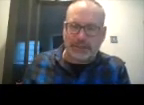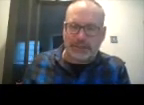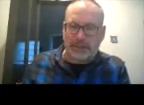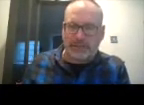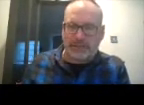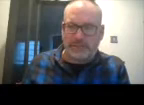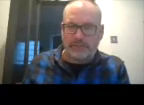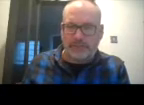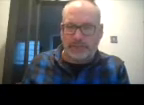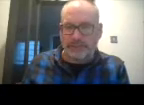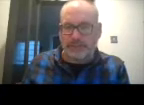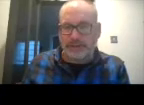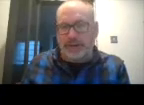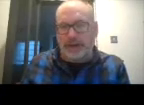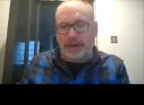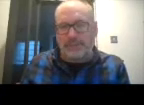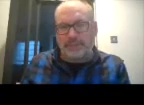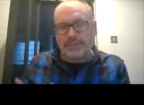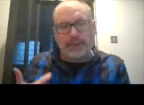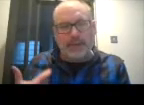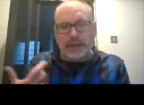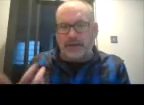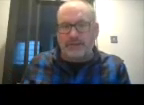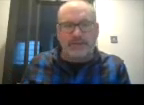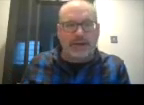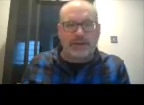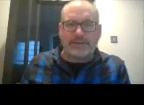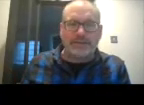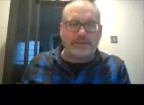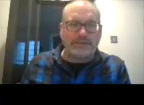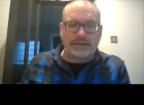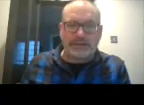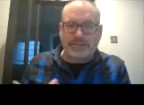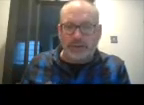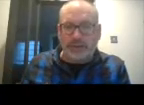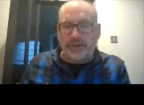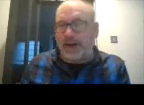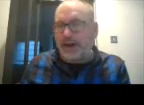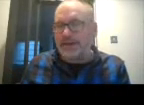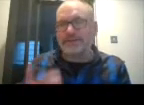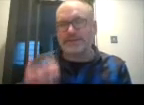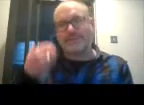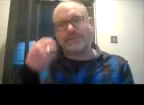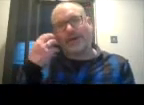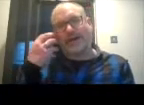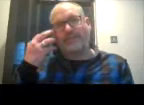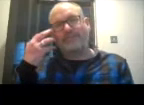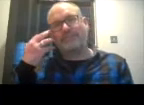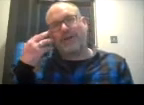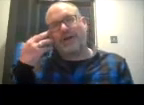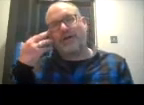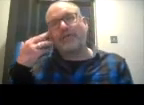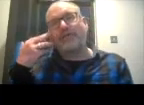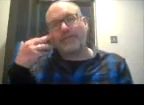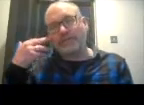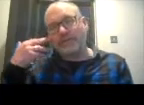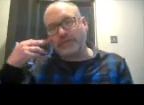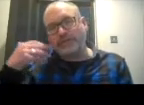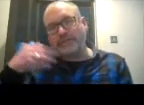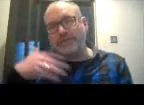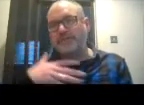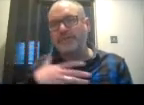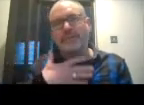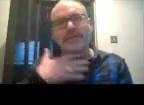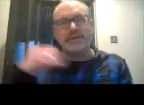is remembered. It also has associations with all kinds of other